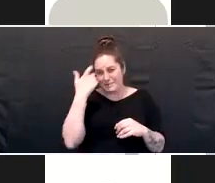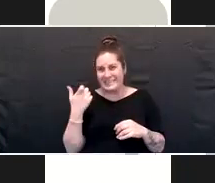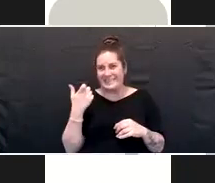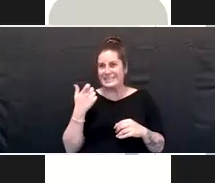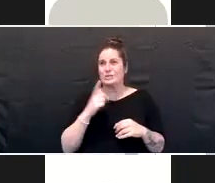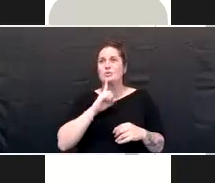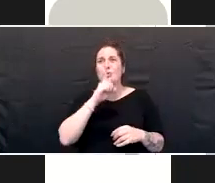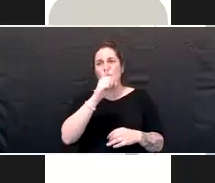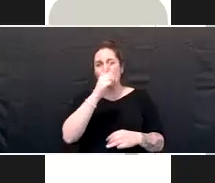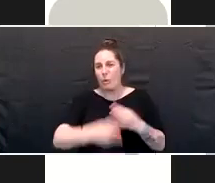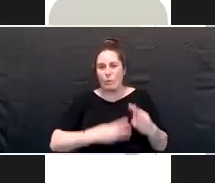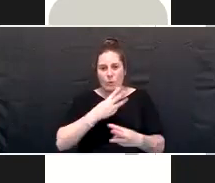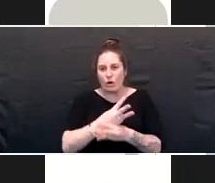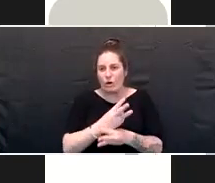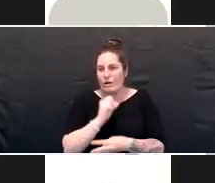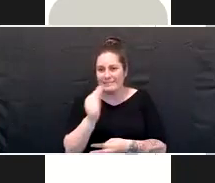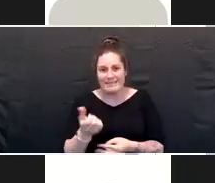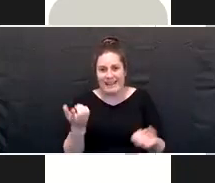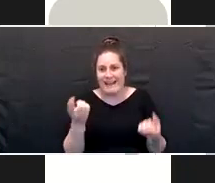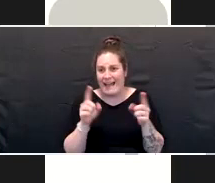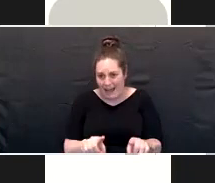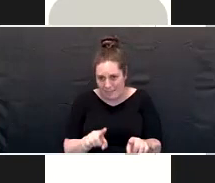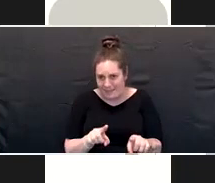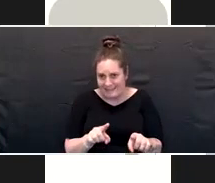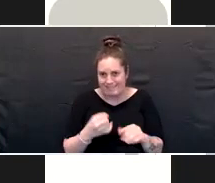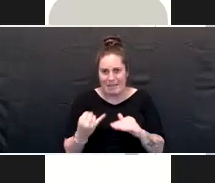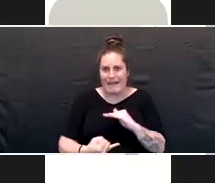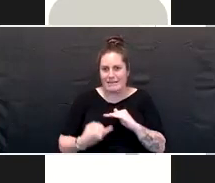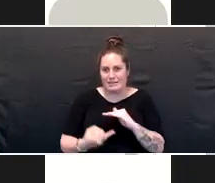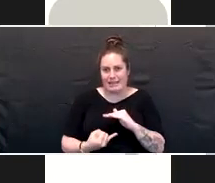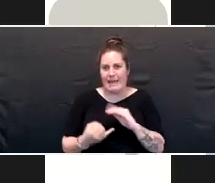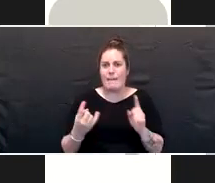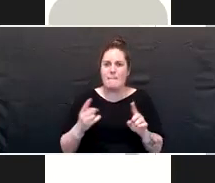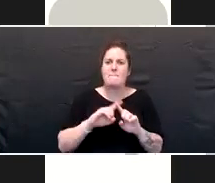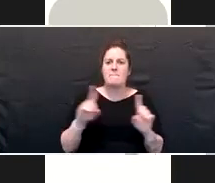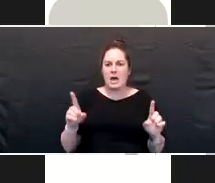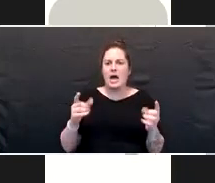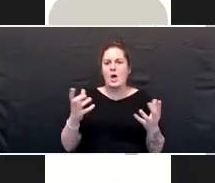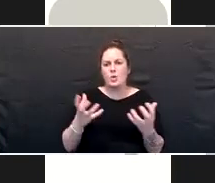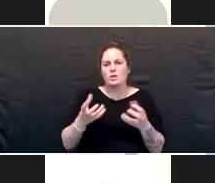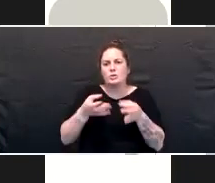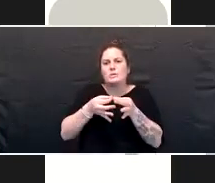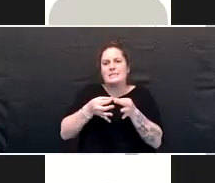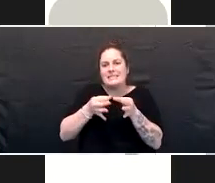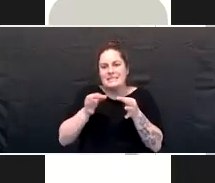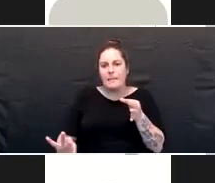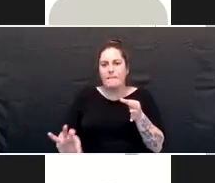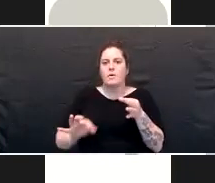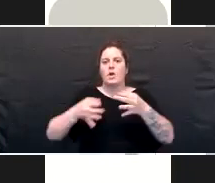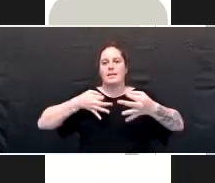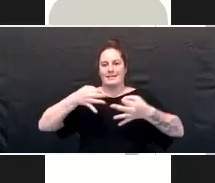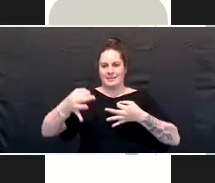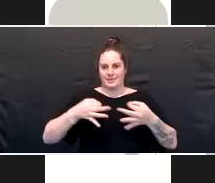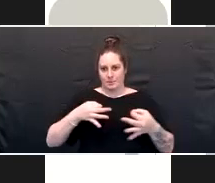isolate things that way. But we're trying to find a way of what? Simplifying this system or